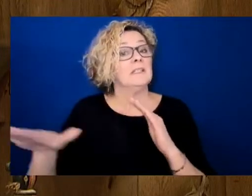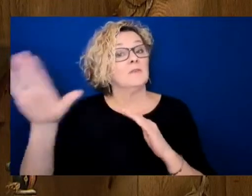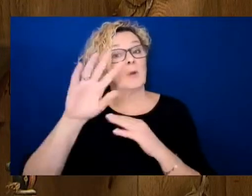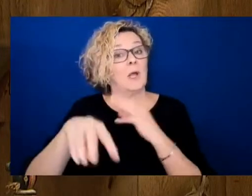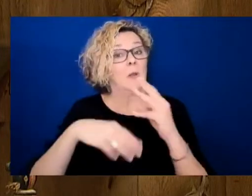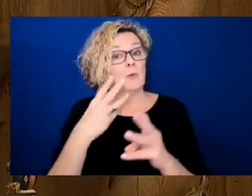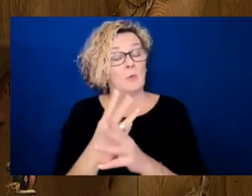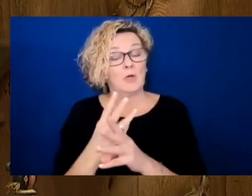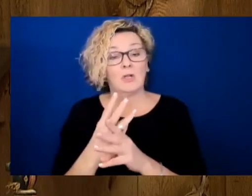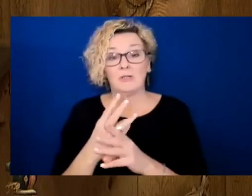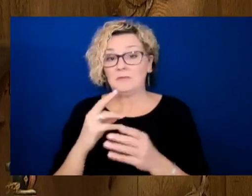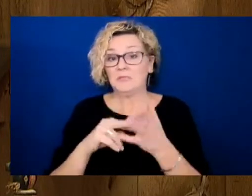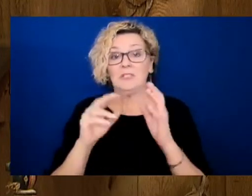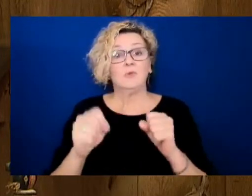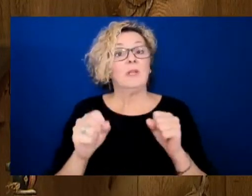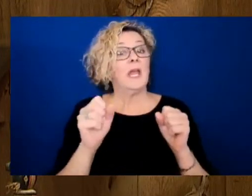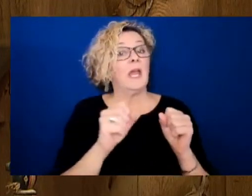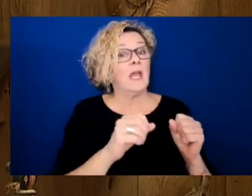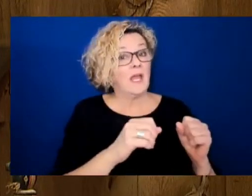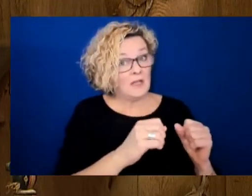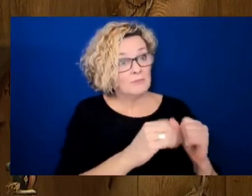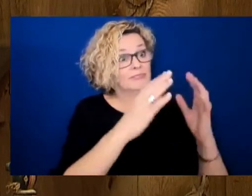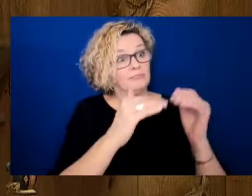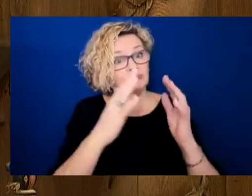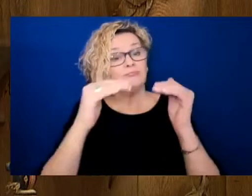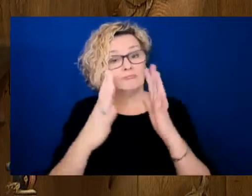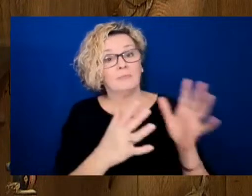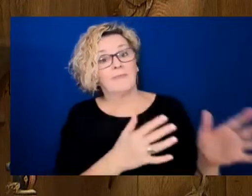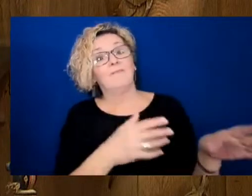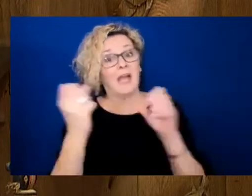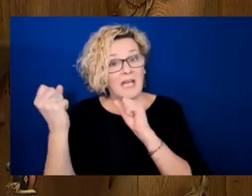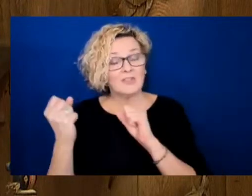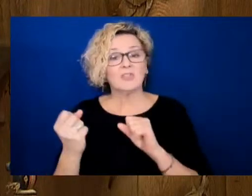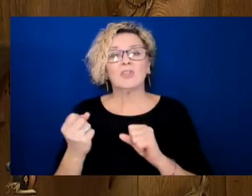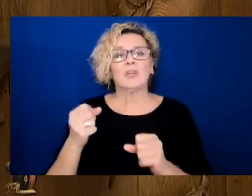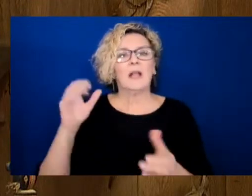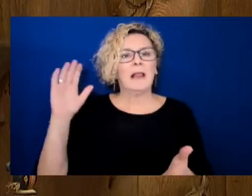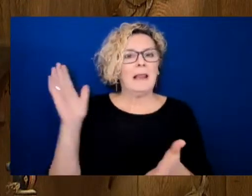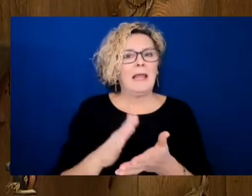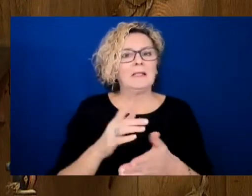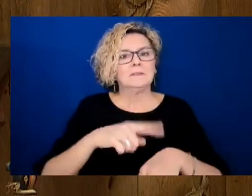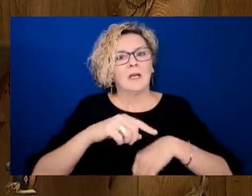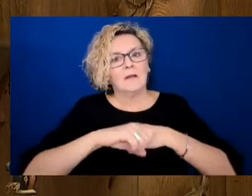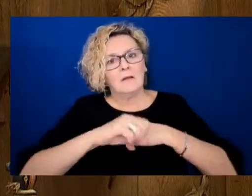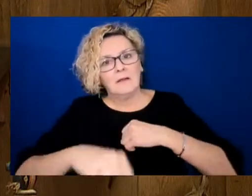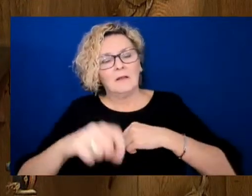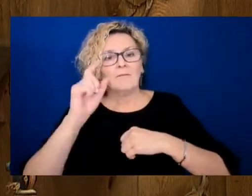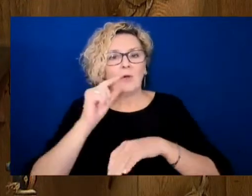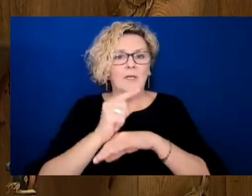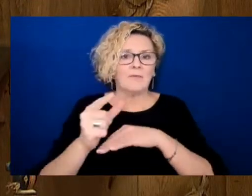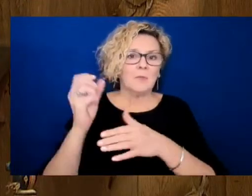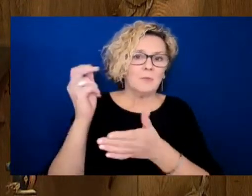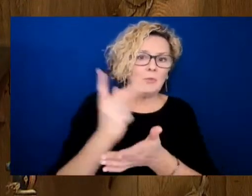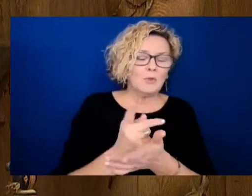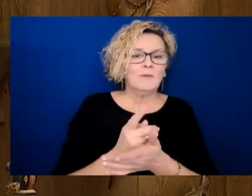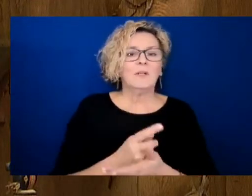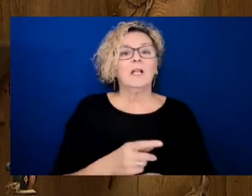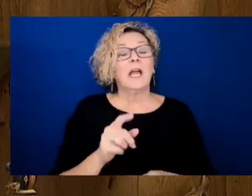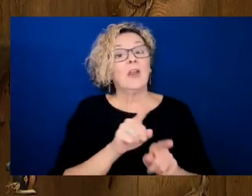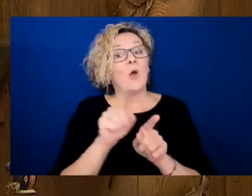more efficient provincial and local government approvals. And they will be income tested, designed for the middle-class